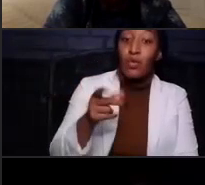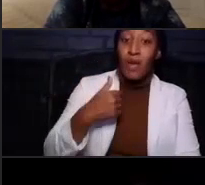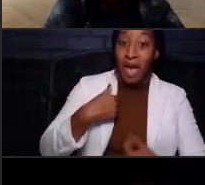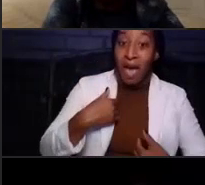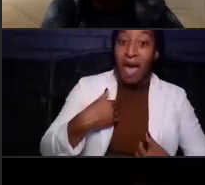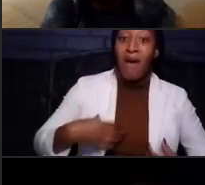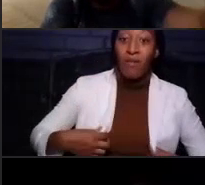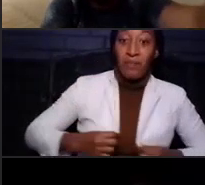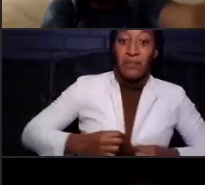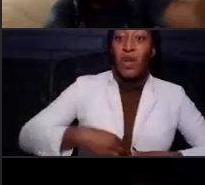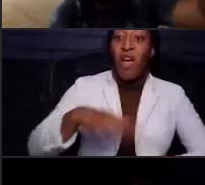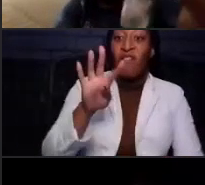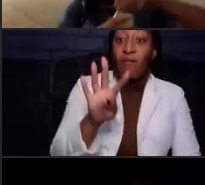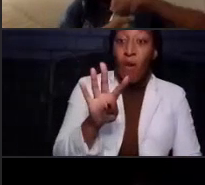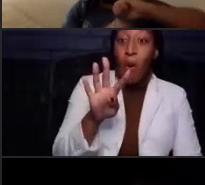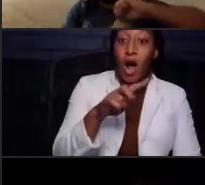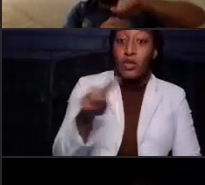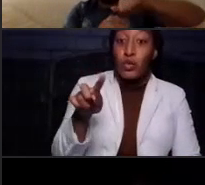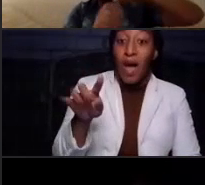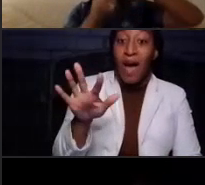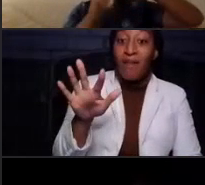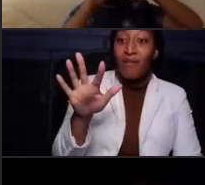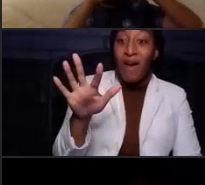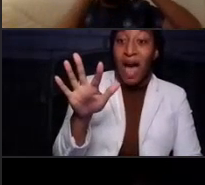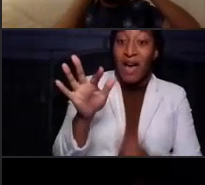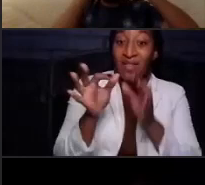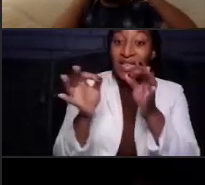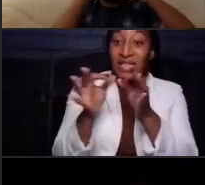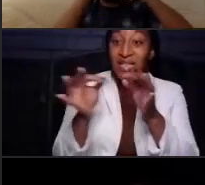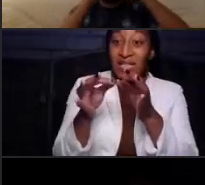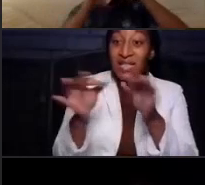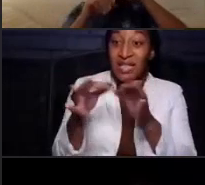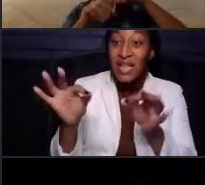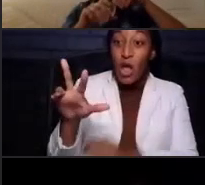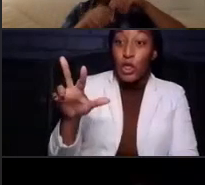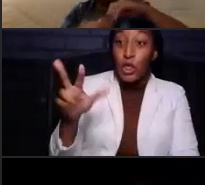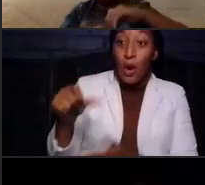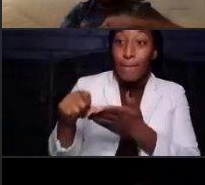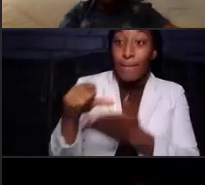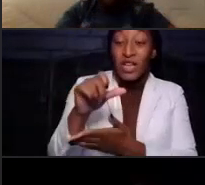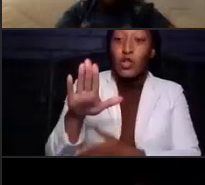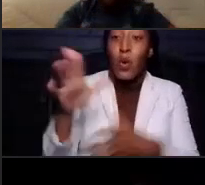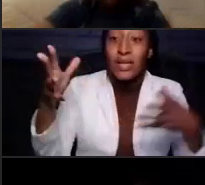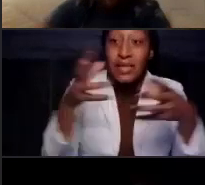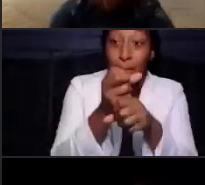me explain that. Your summary is to be 2 pages long from your first sentence to your last period.